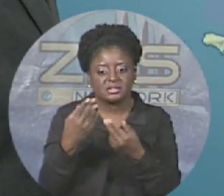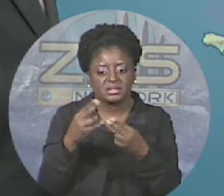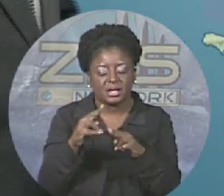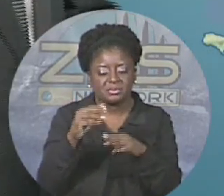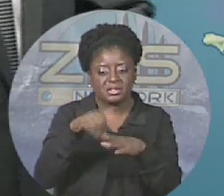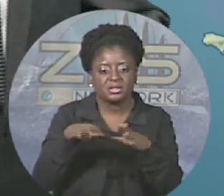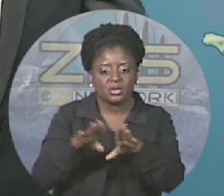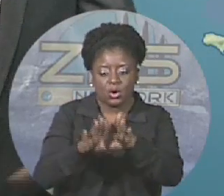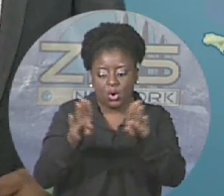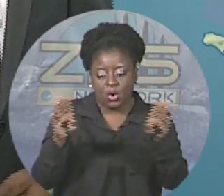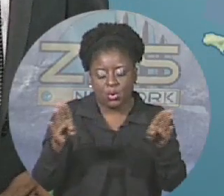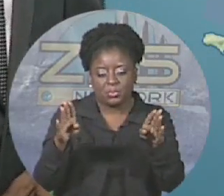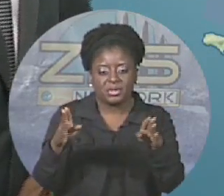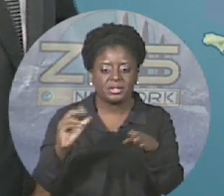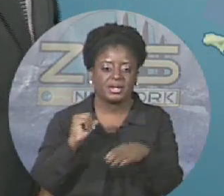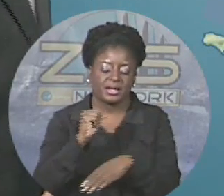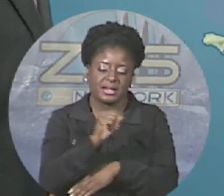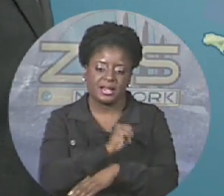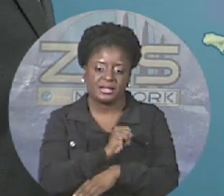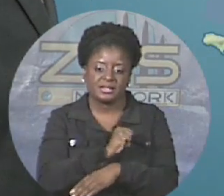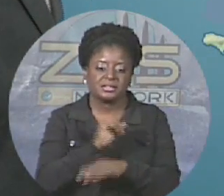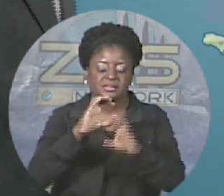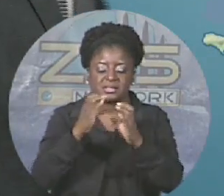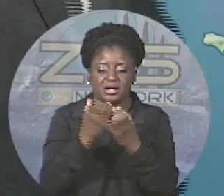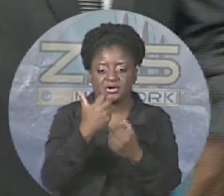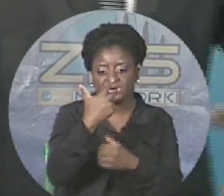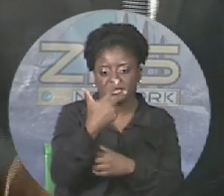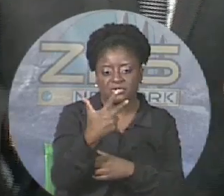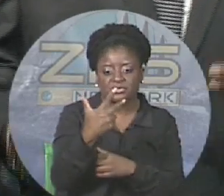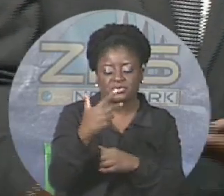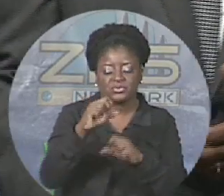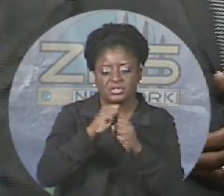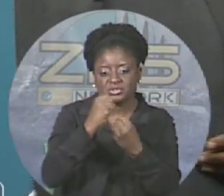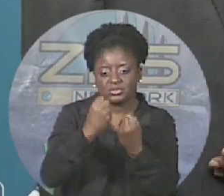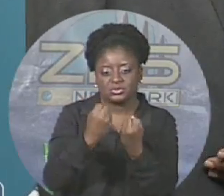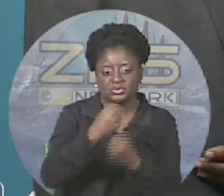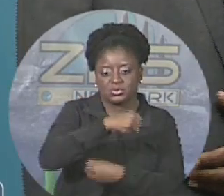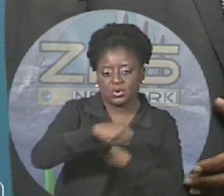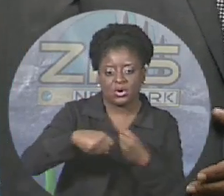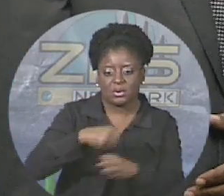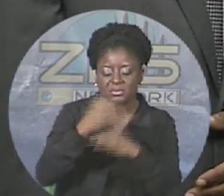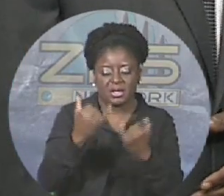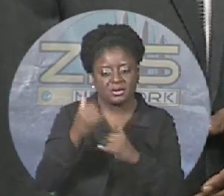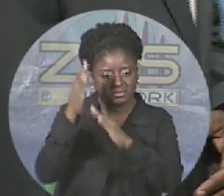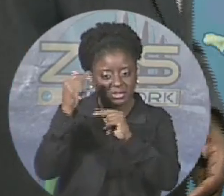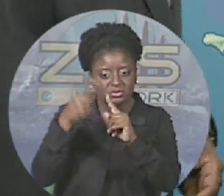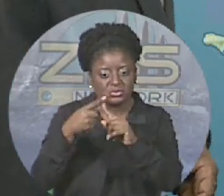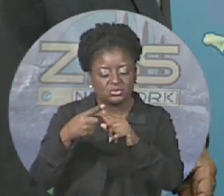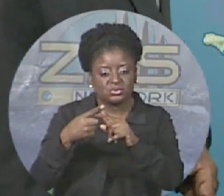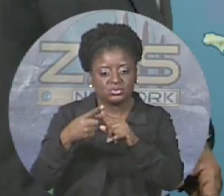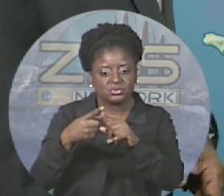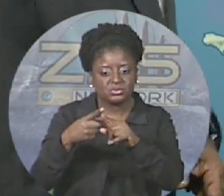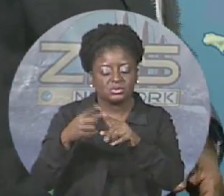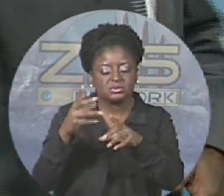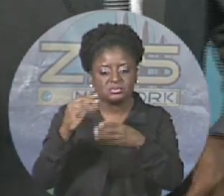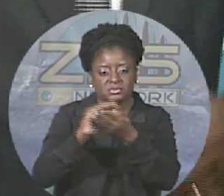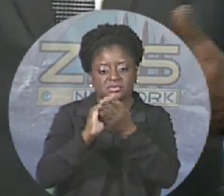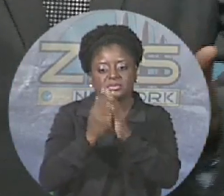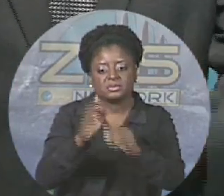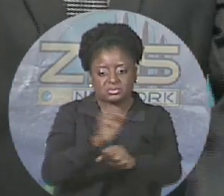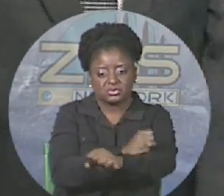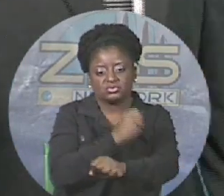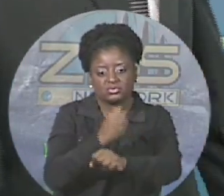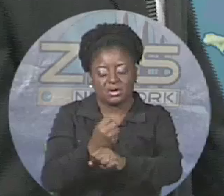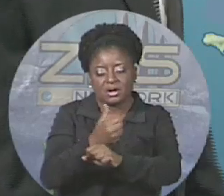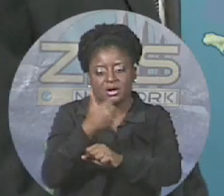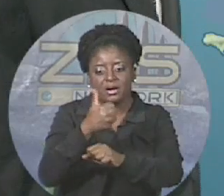open Atlantic. As you mentioned, it's a Category 3 storm right now. It's expected to intensify, becoming a Category 4 storm